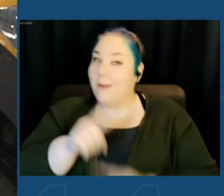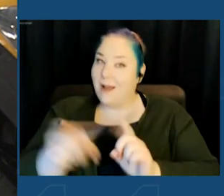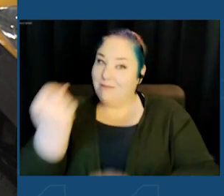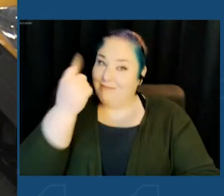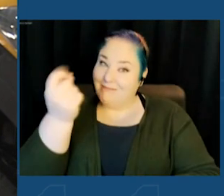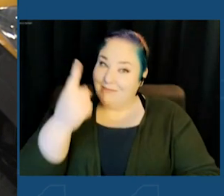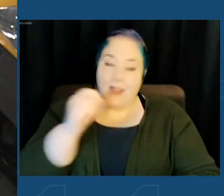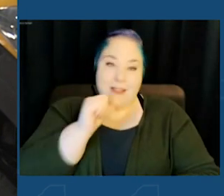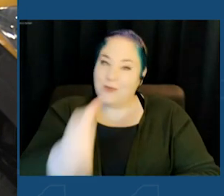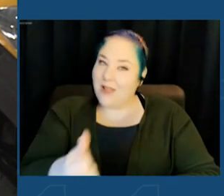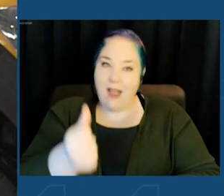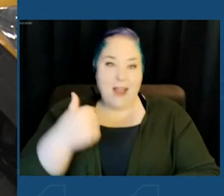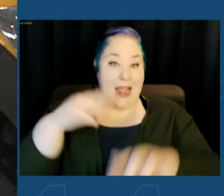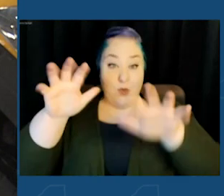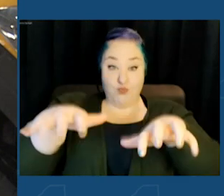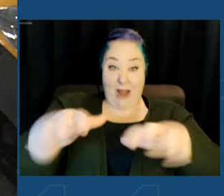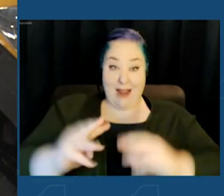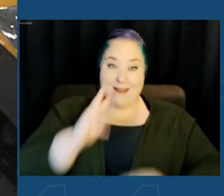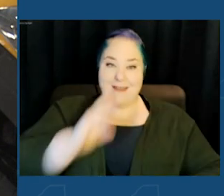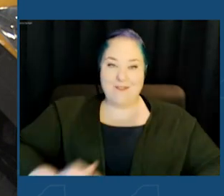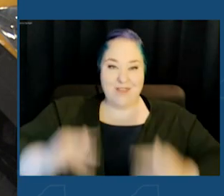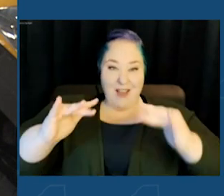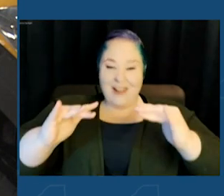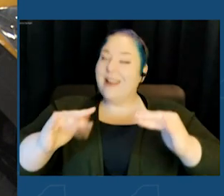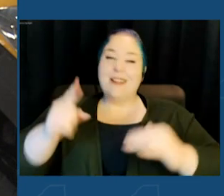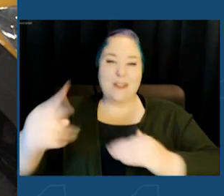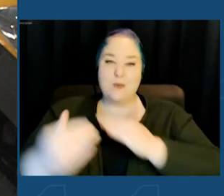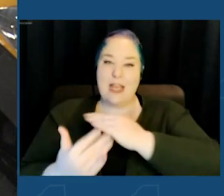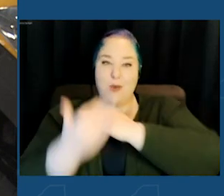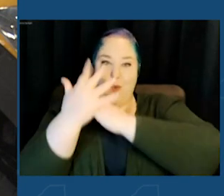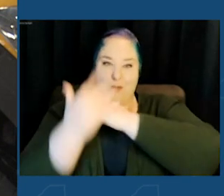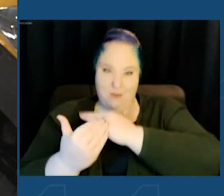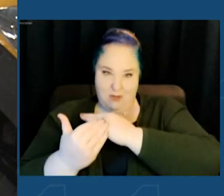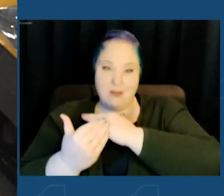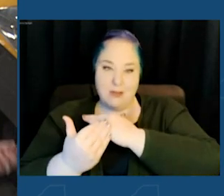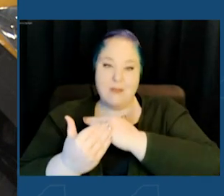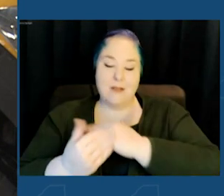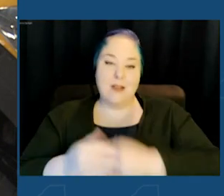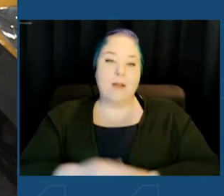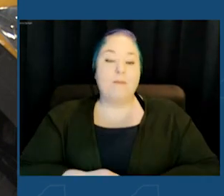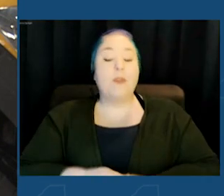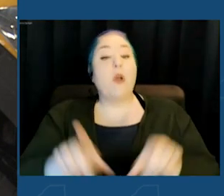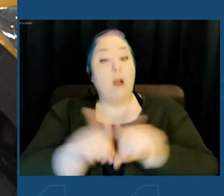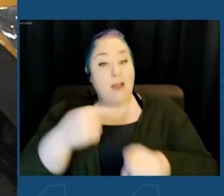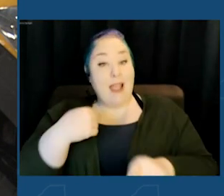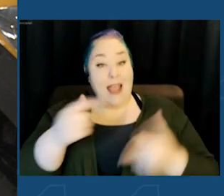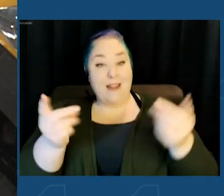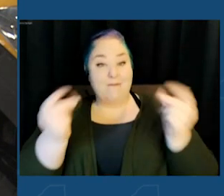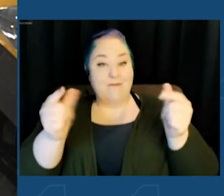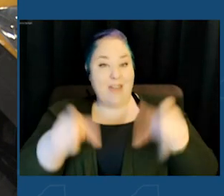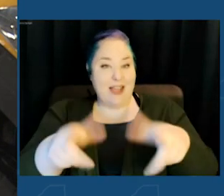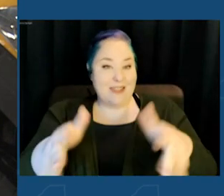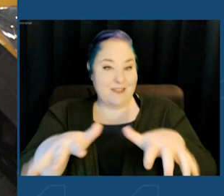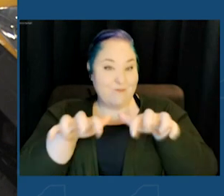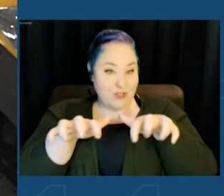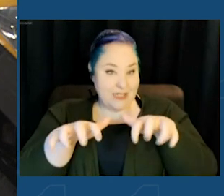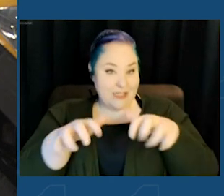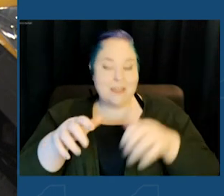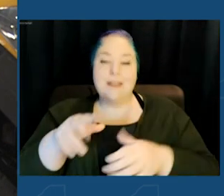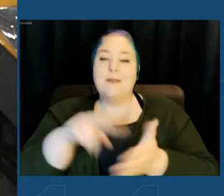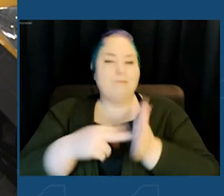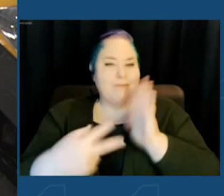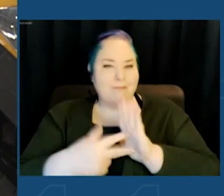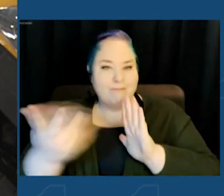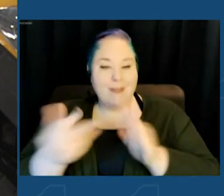coastal flooding event which is very different we've had the flash freeze what is a flash freeze everything west